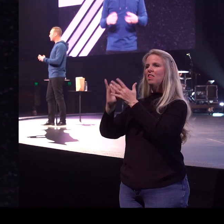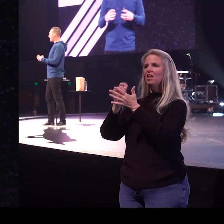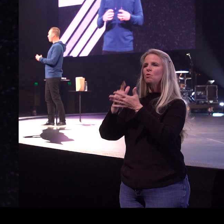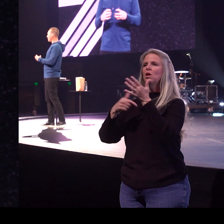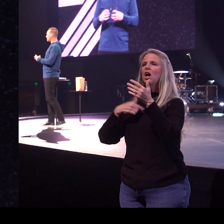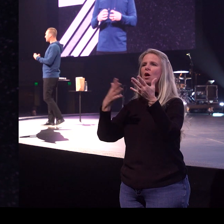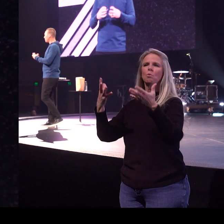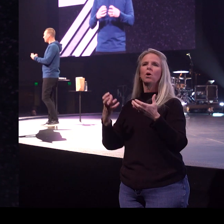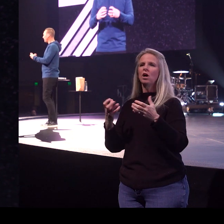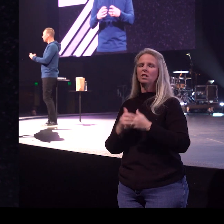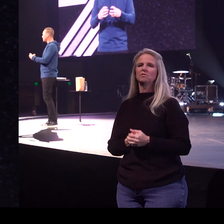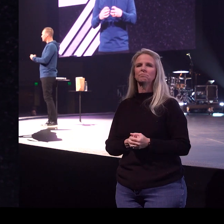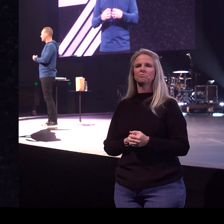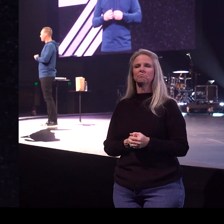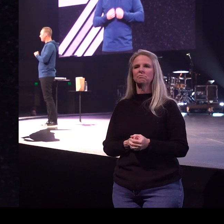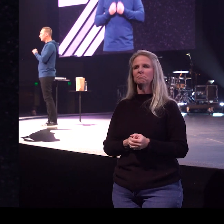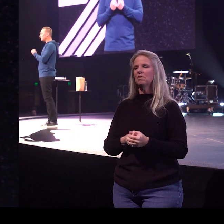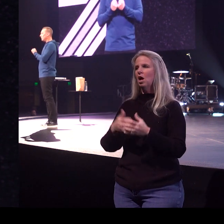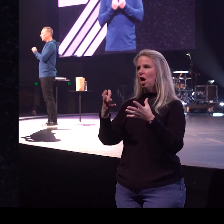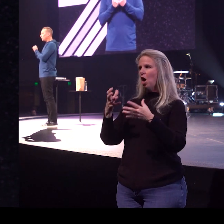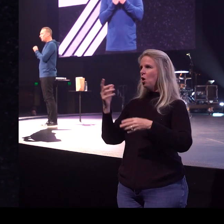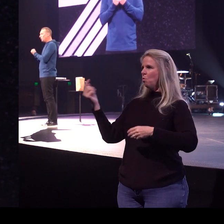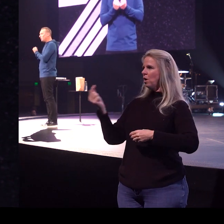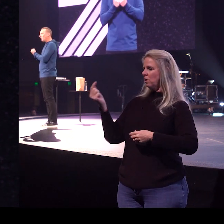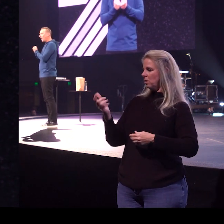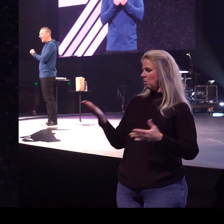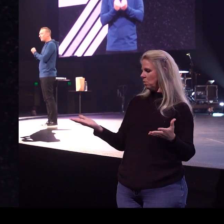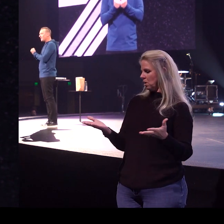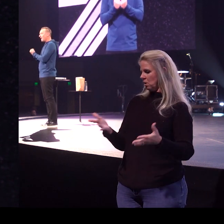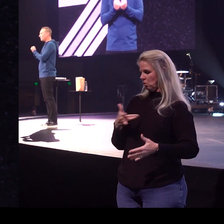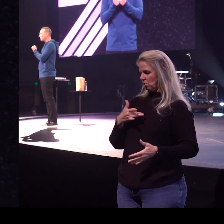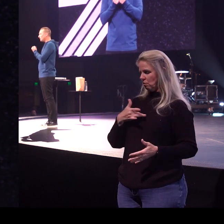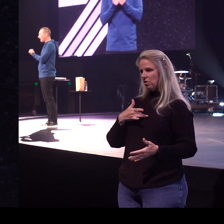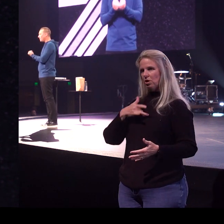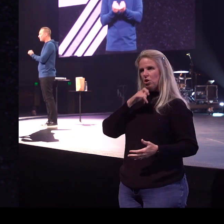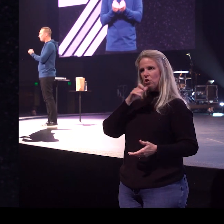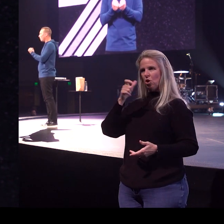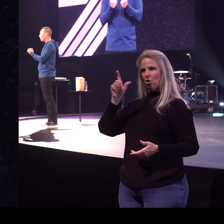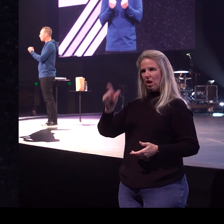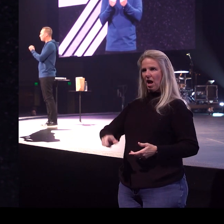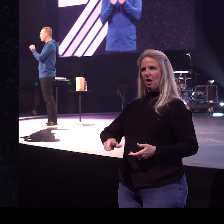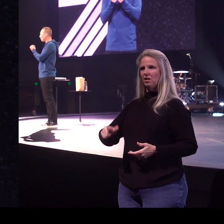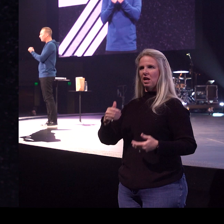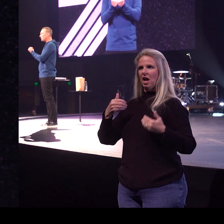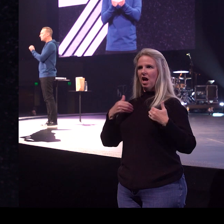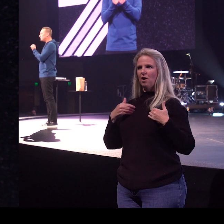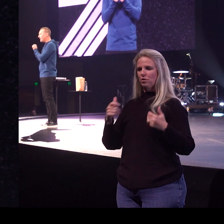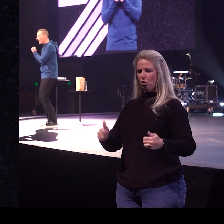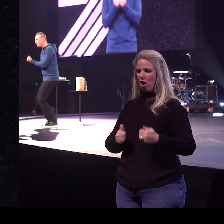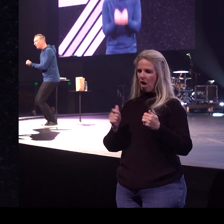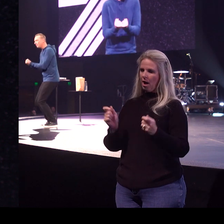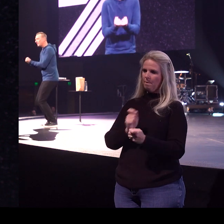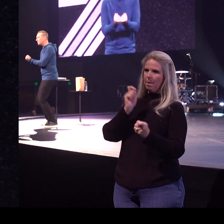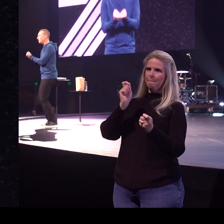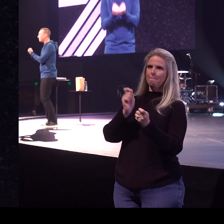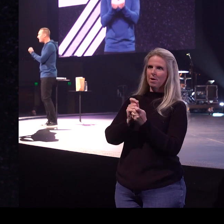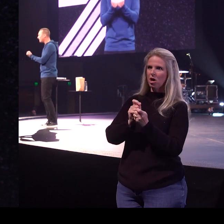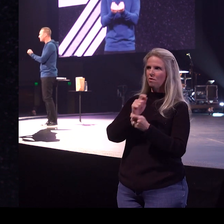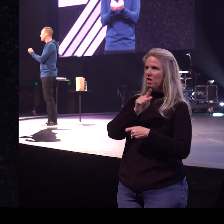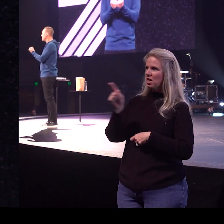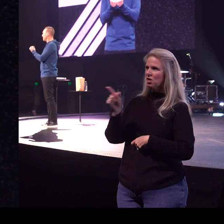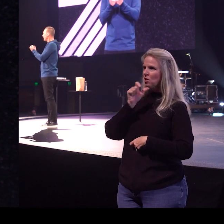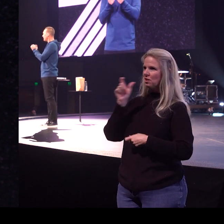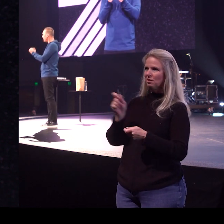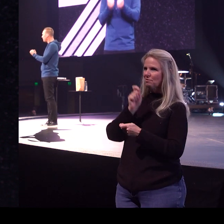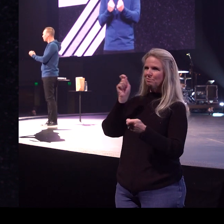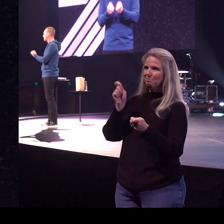And I want someone here to just feel you don't have to have your life all perfect. You're not perfect to be